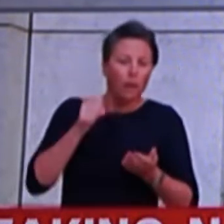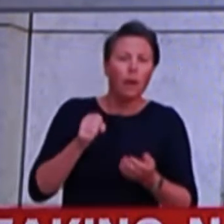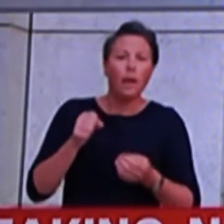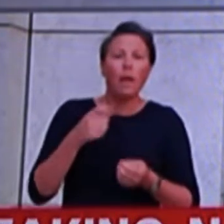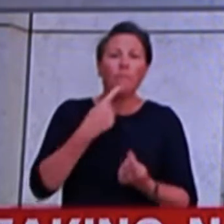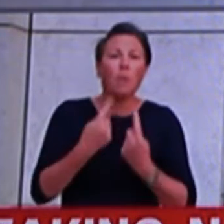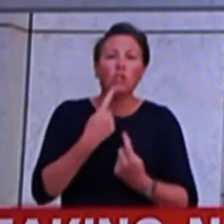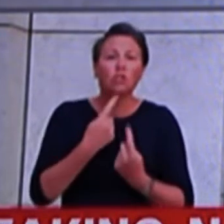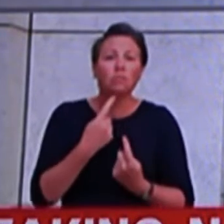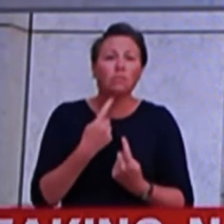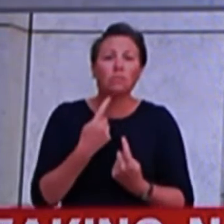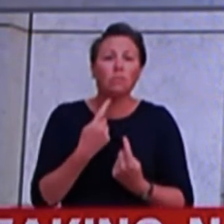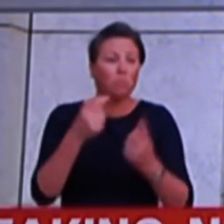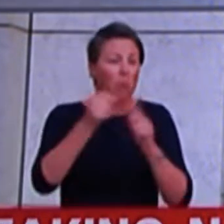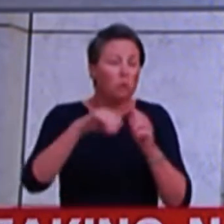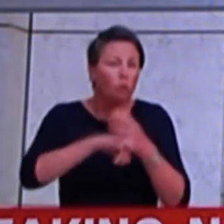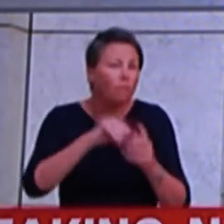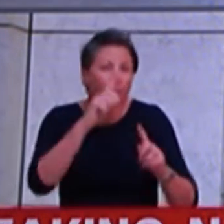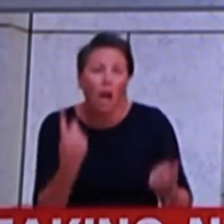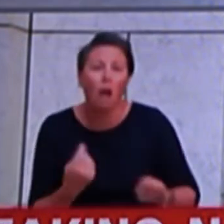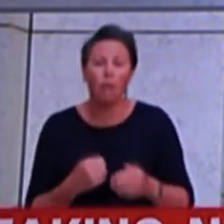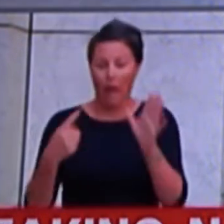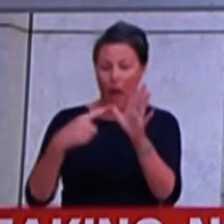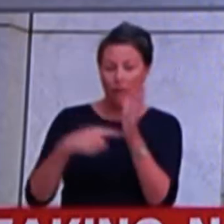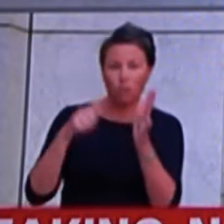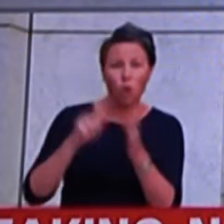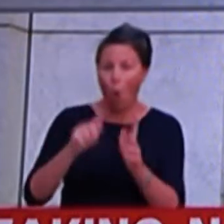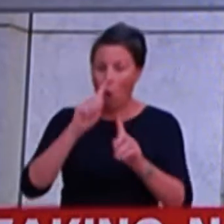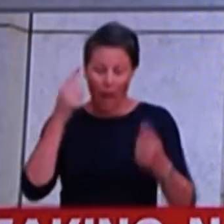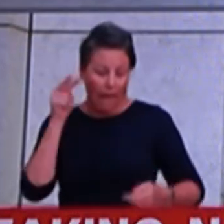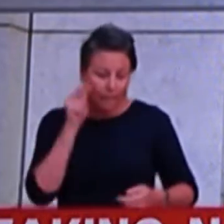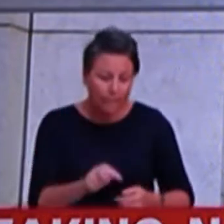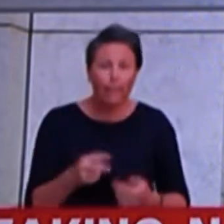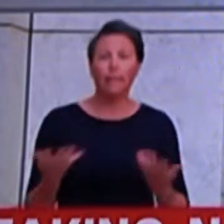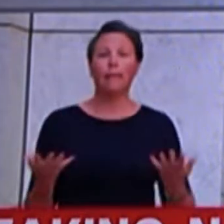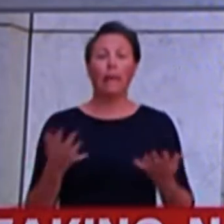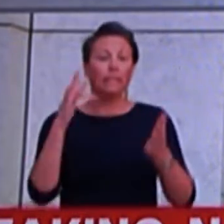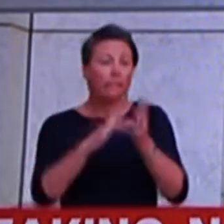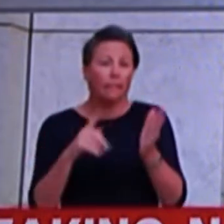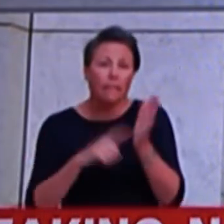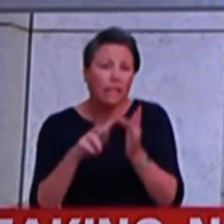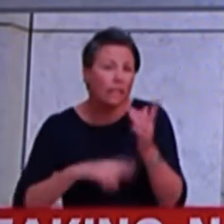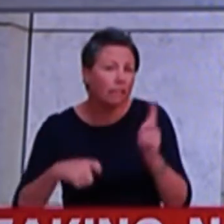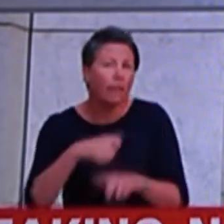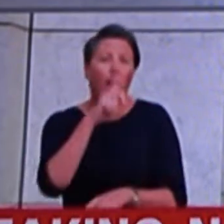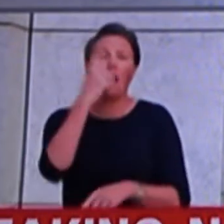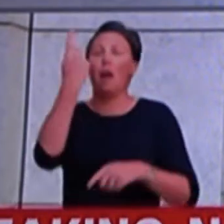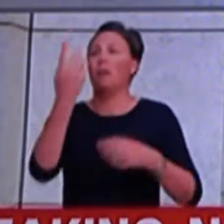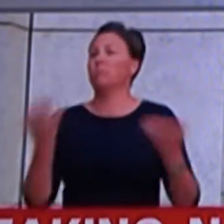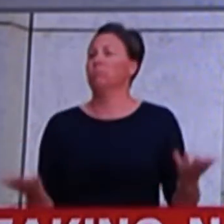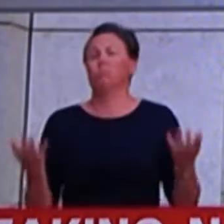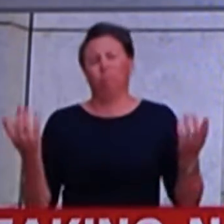No government agency at the Commonwealth level, not the Tax Office, not Government Services, not Centrelink, not Home